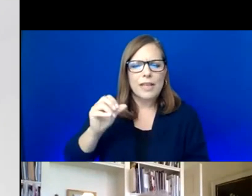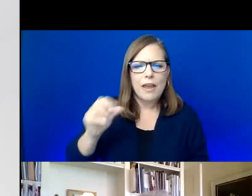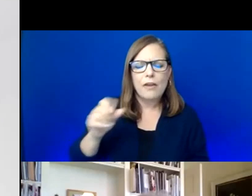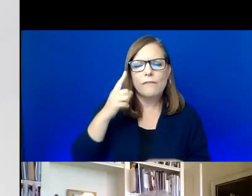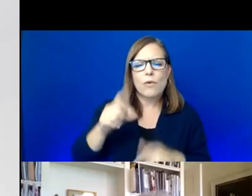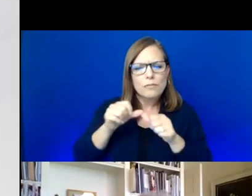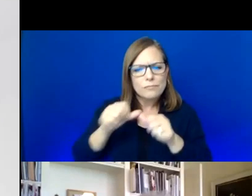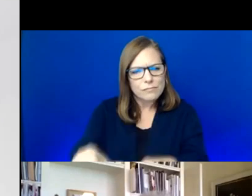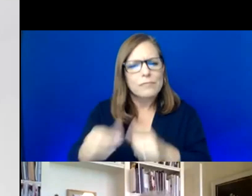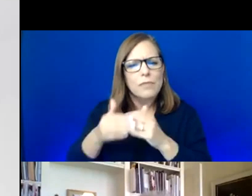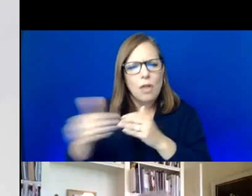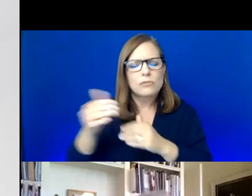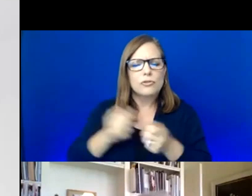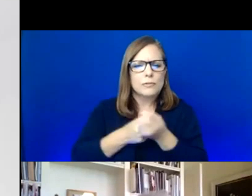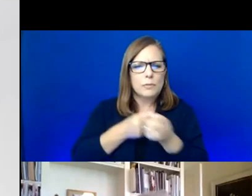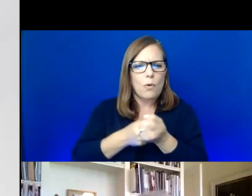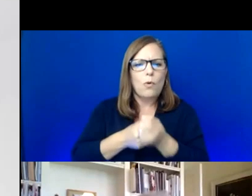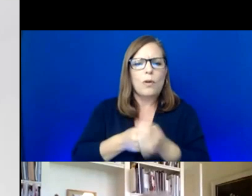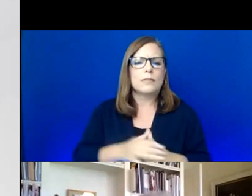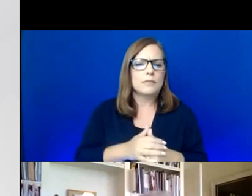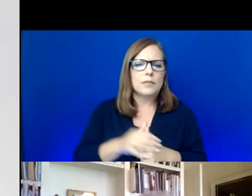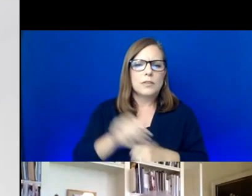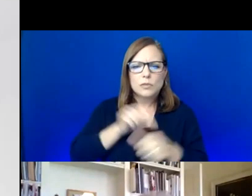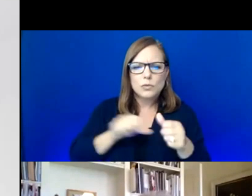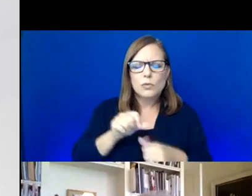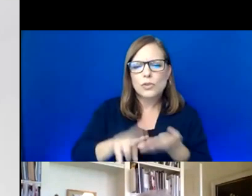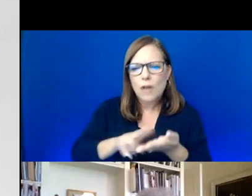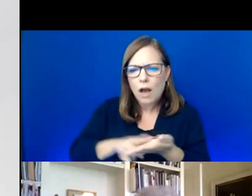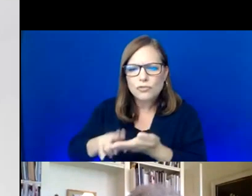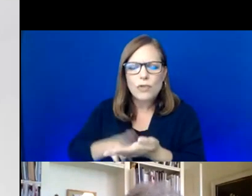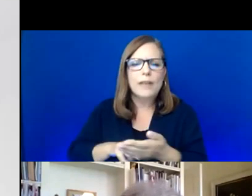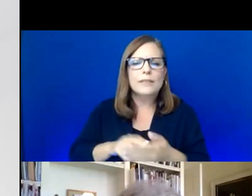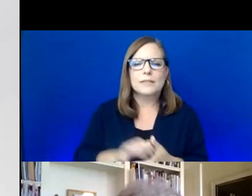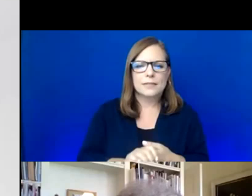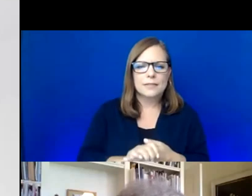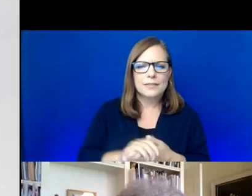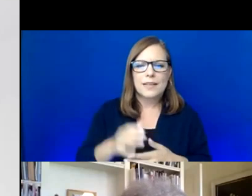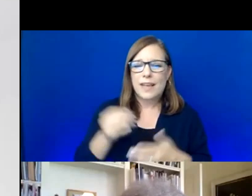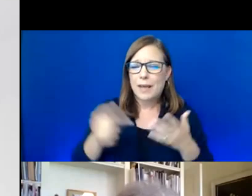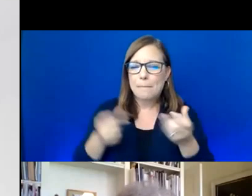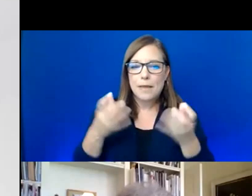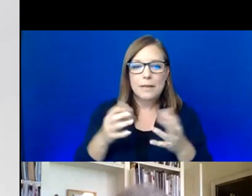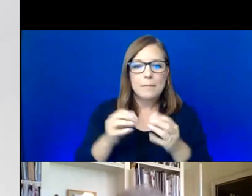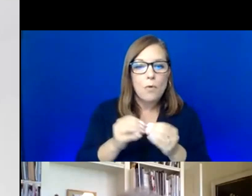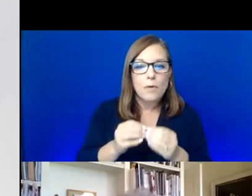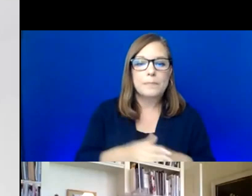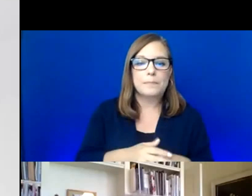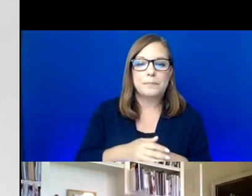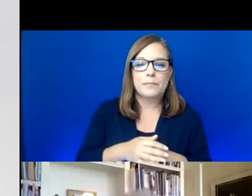social contracts, expanded internet access, and now workforce configurations, new